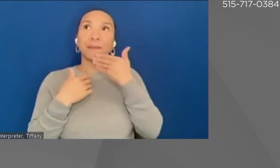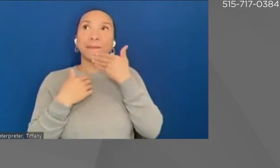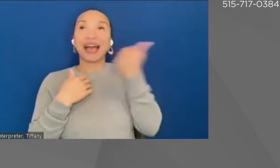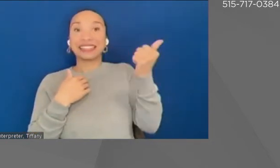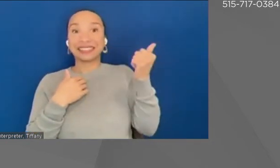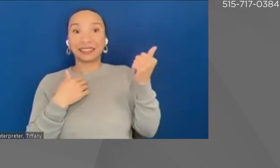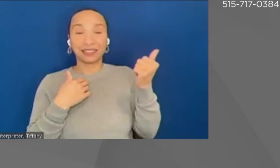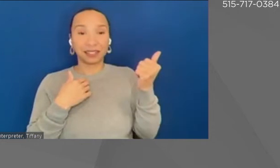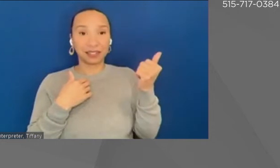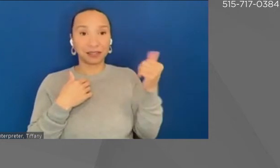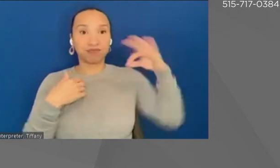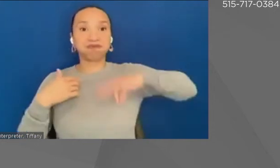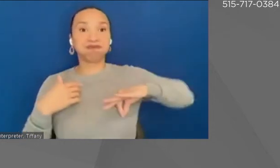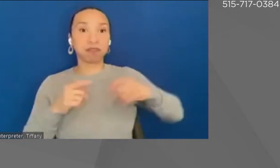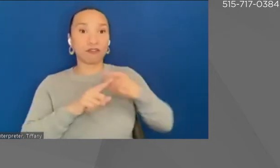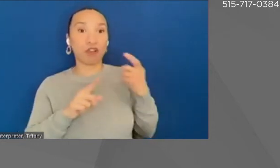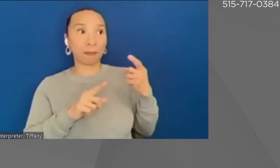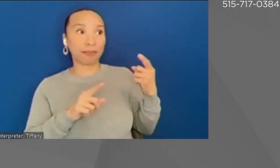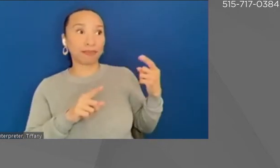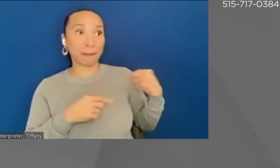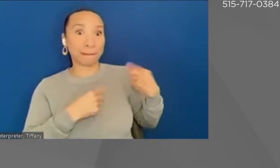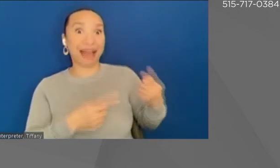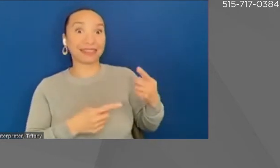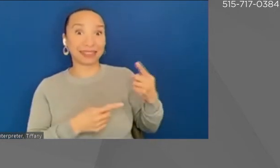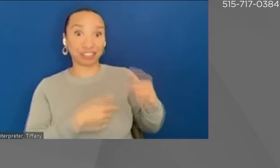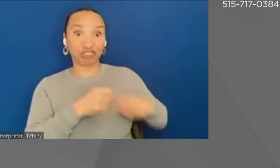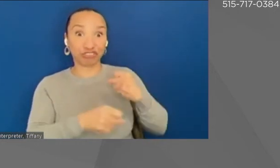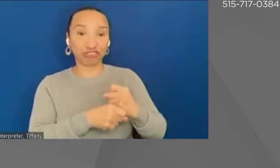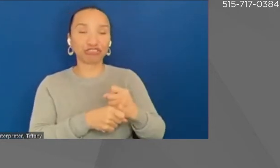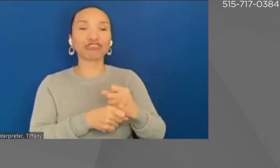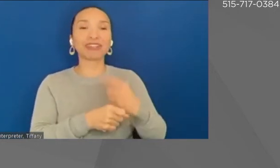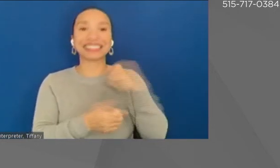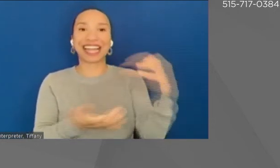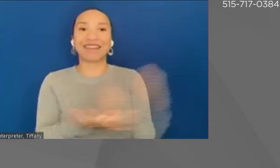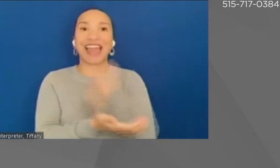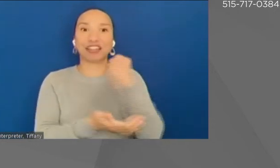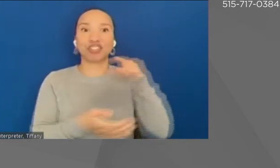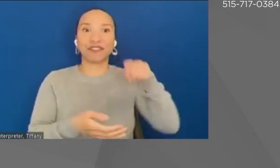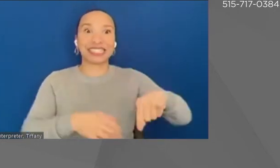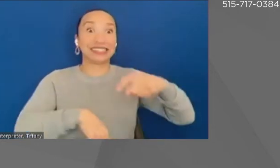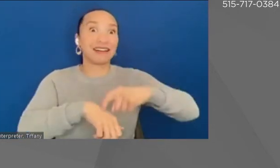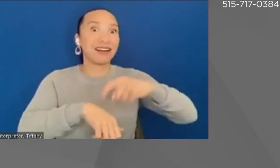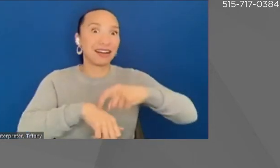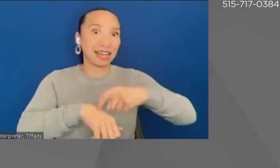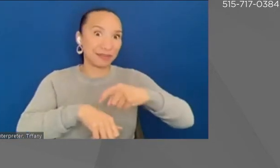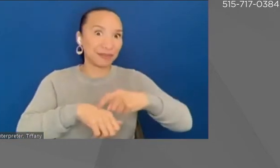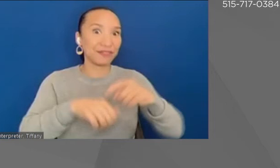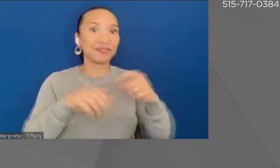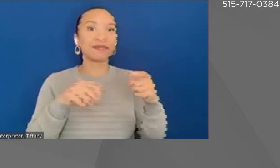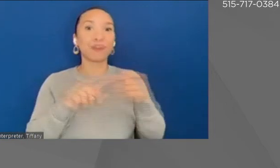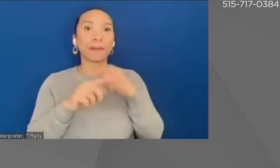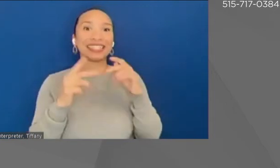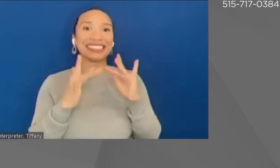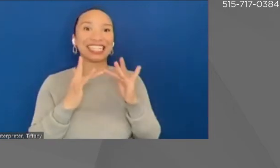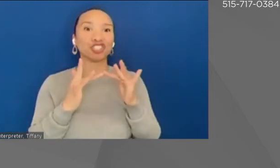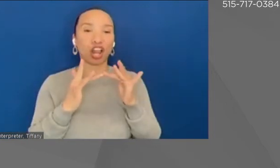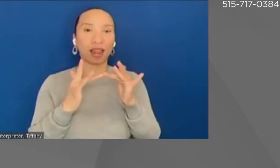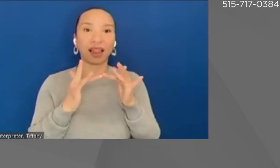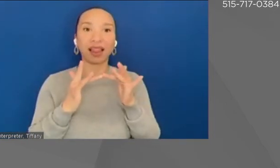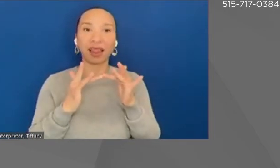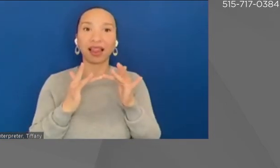taking advantage of this window of increased reimbursement opportunities that come from digital solutions